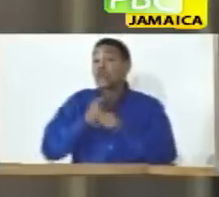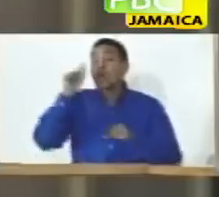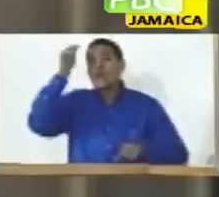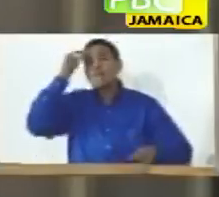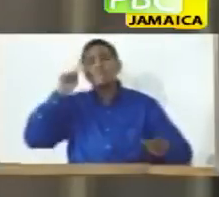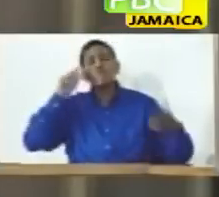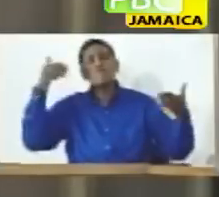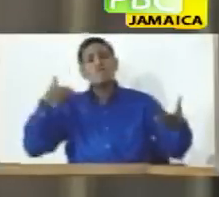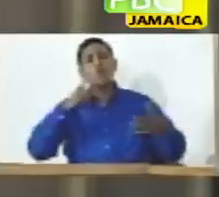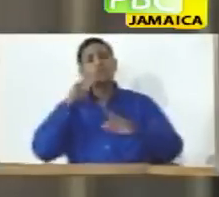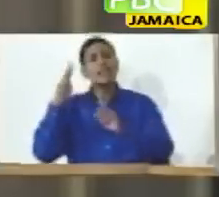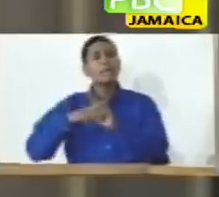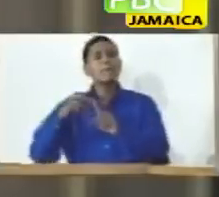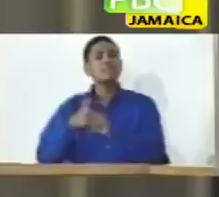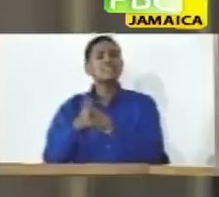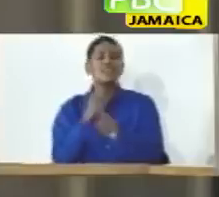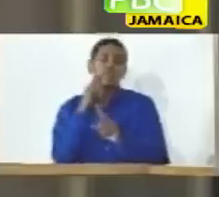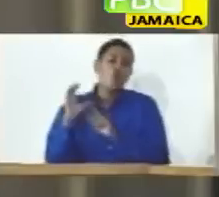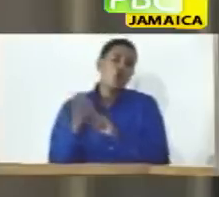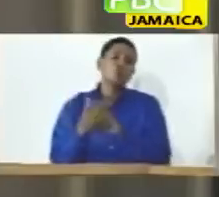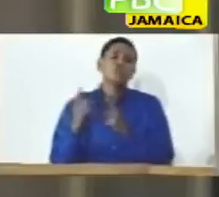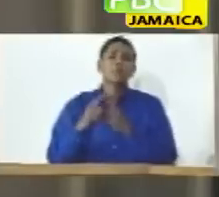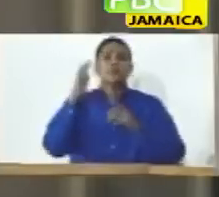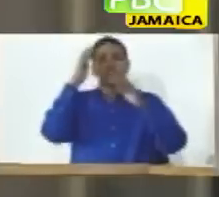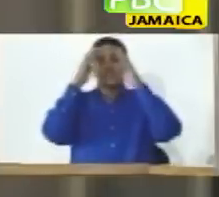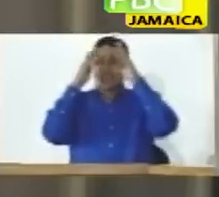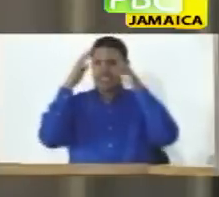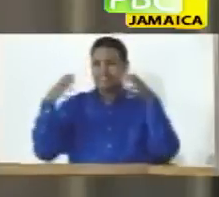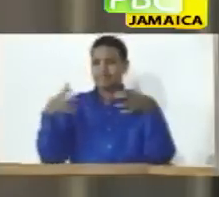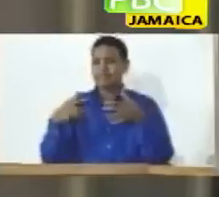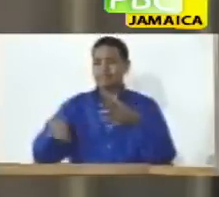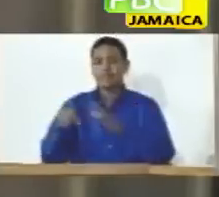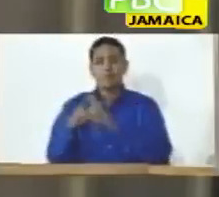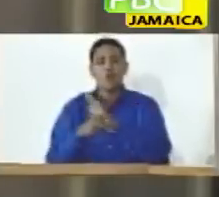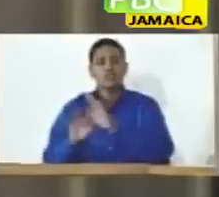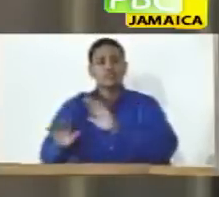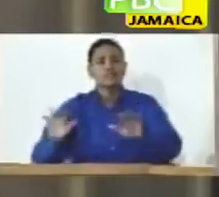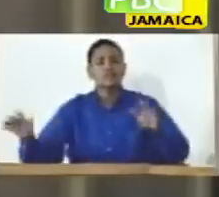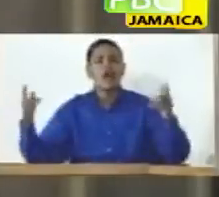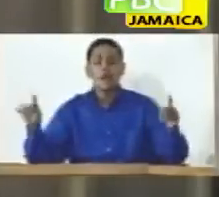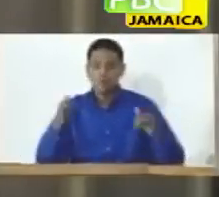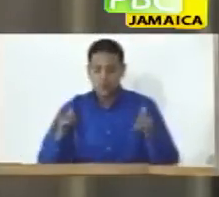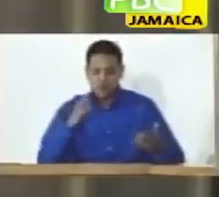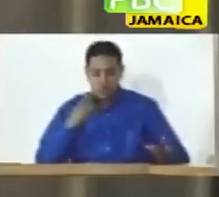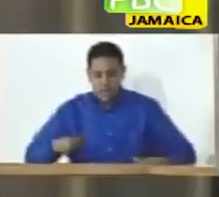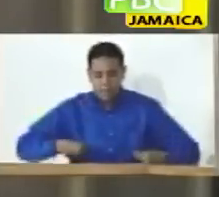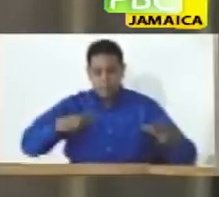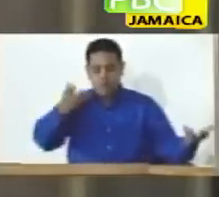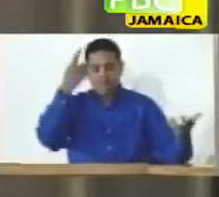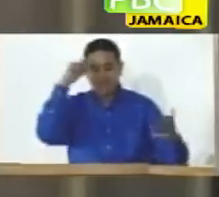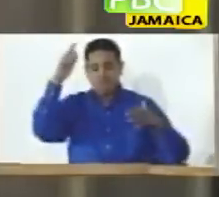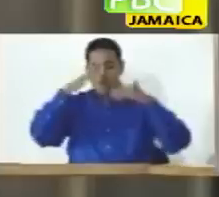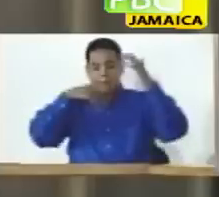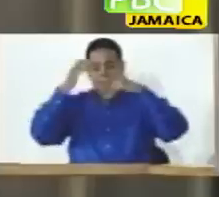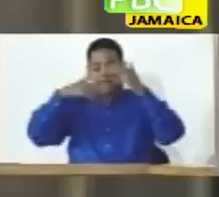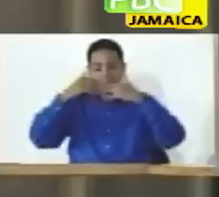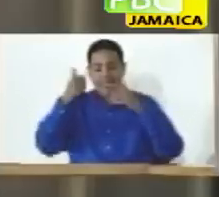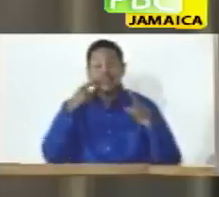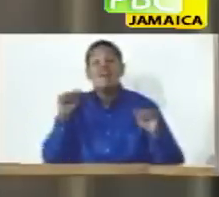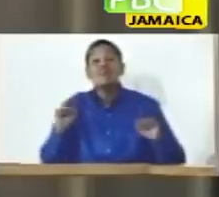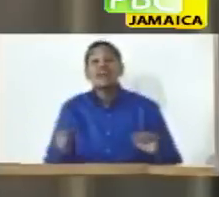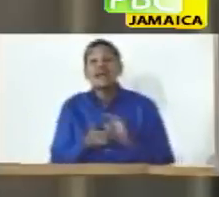on implementation of the Culture and Creative Industries Policy, which provides for the building of capacity